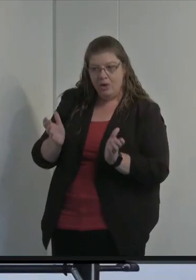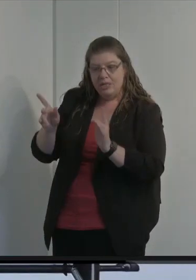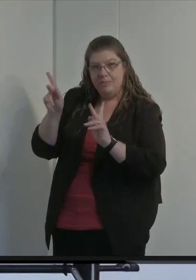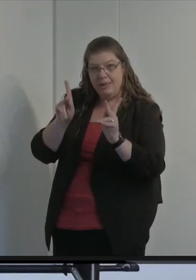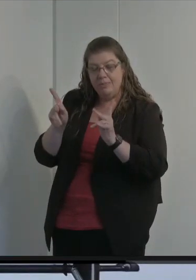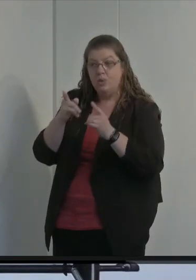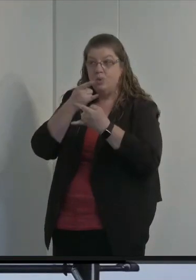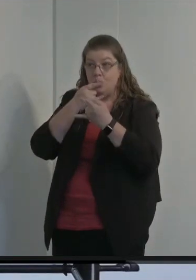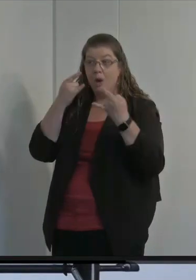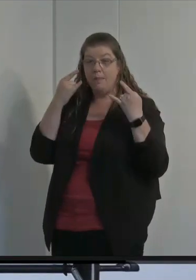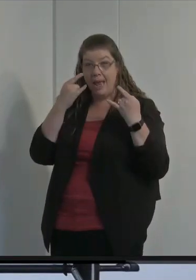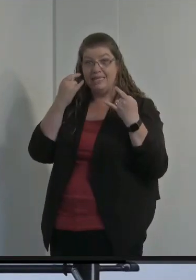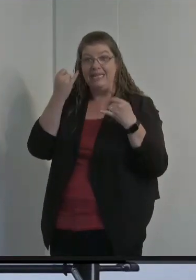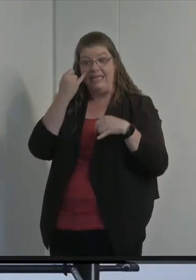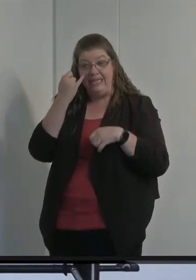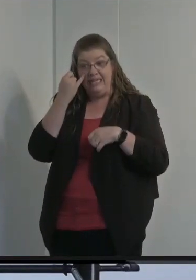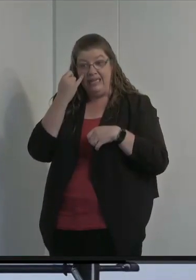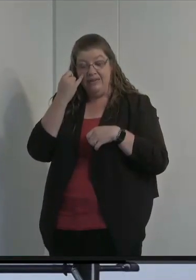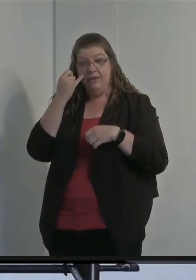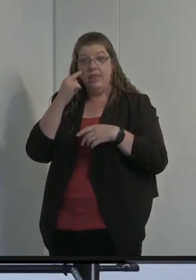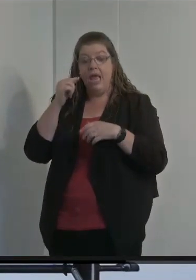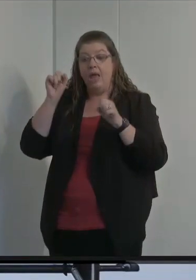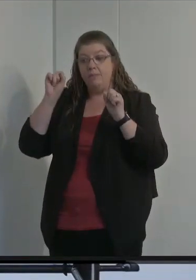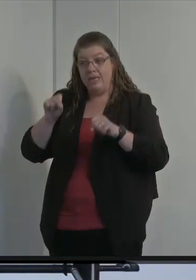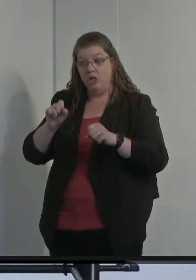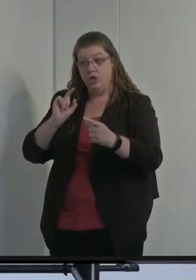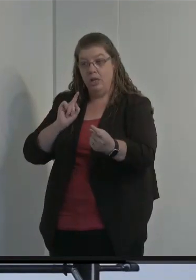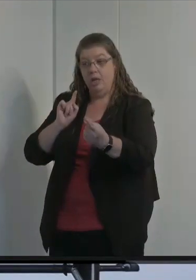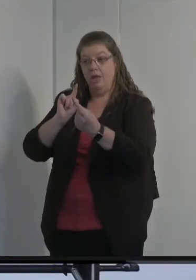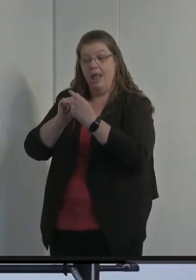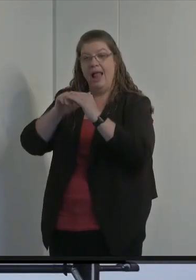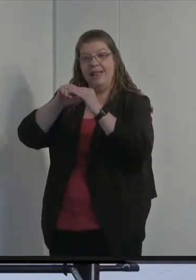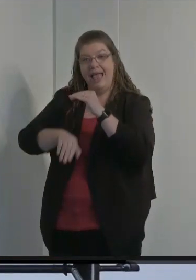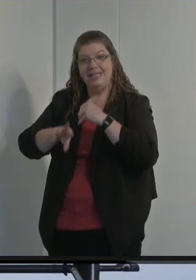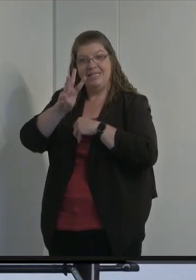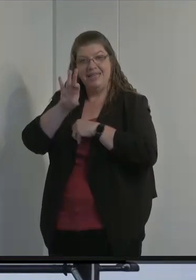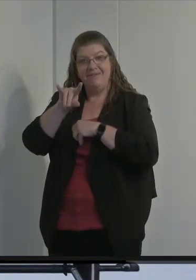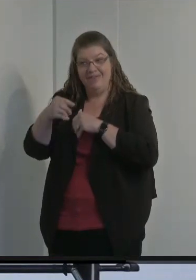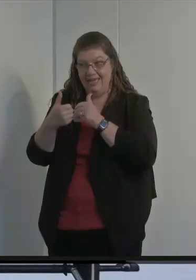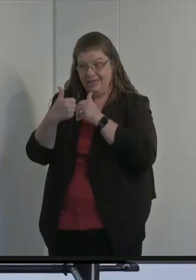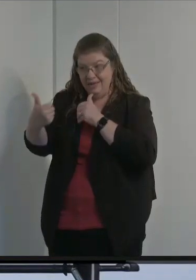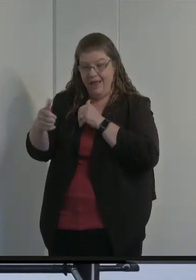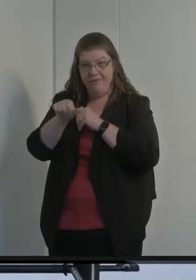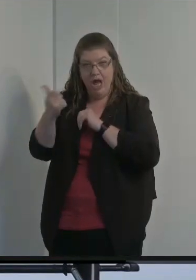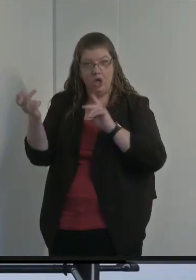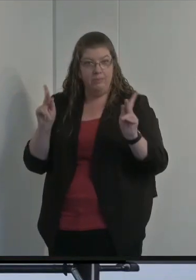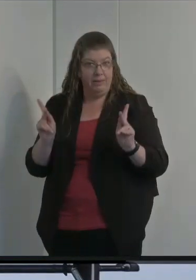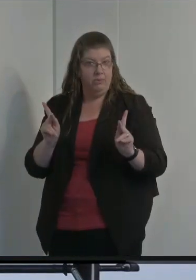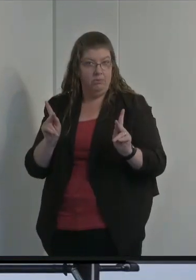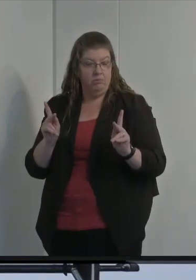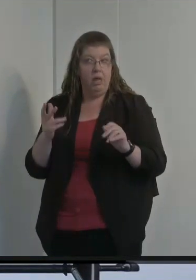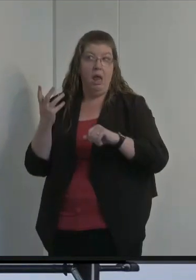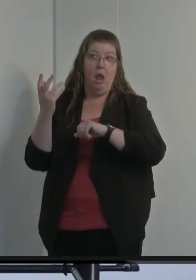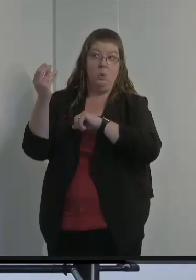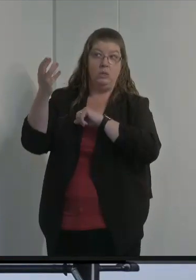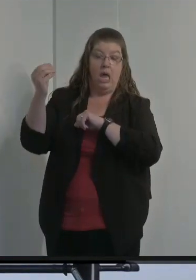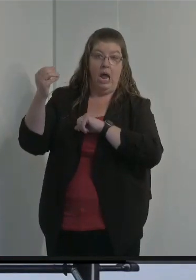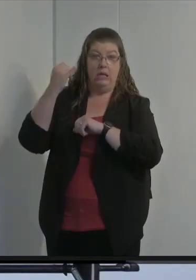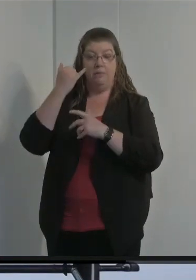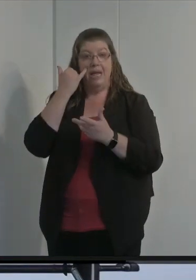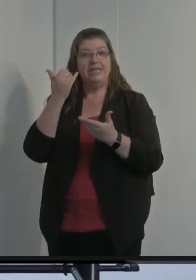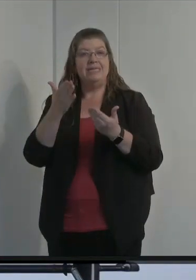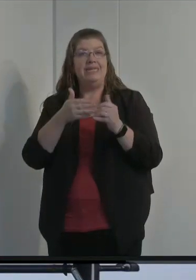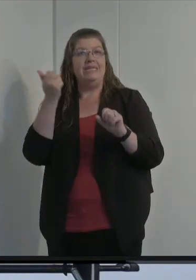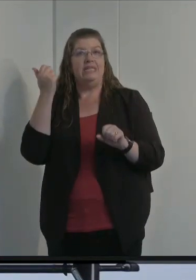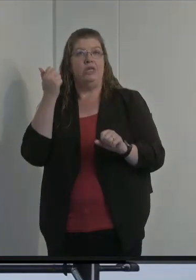to wear masks whenever they are in potentially less than 6 feet distance of other people outdoors, just because it's